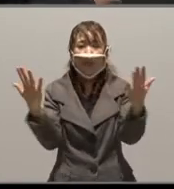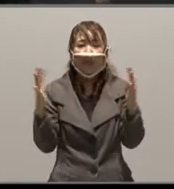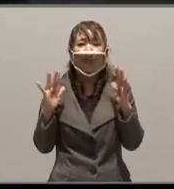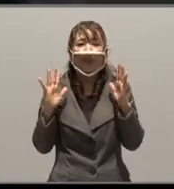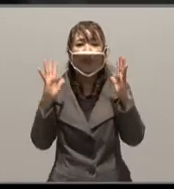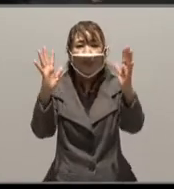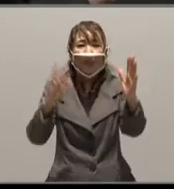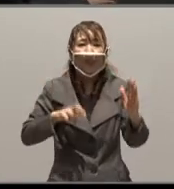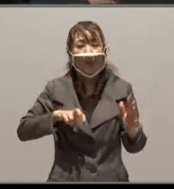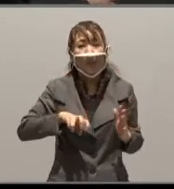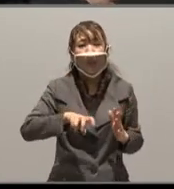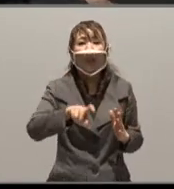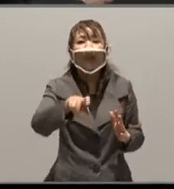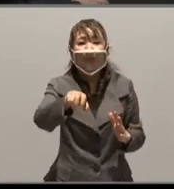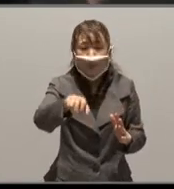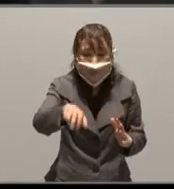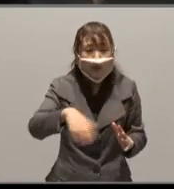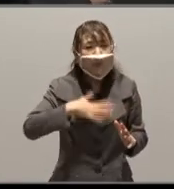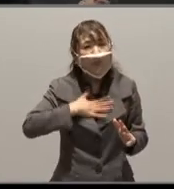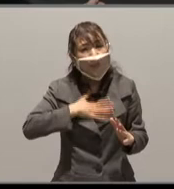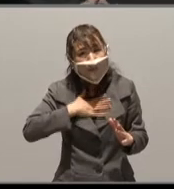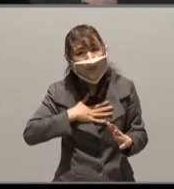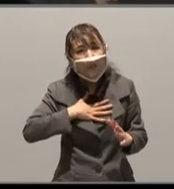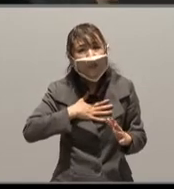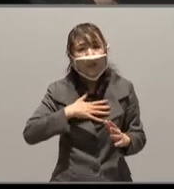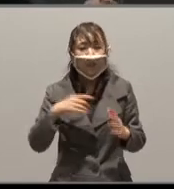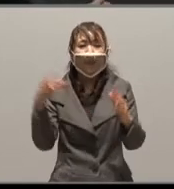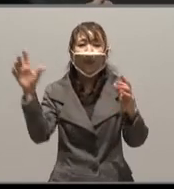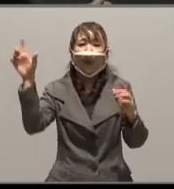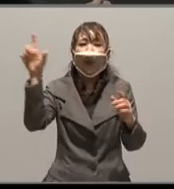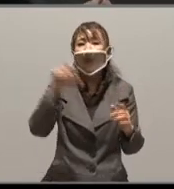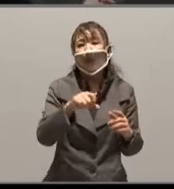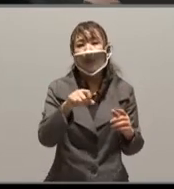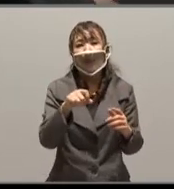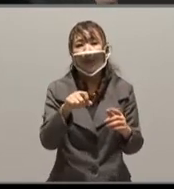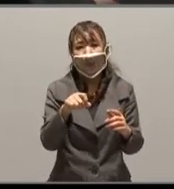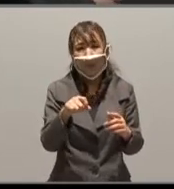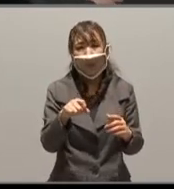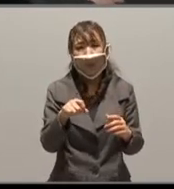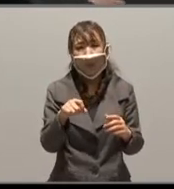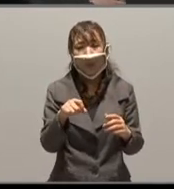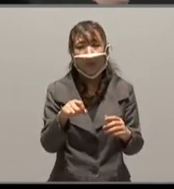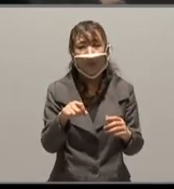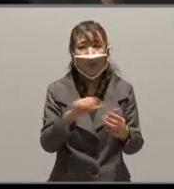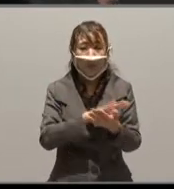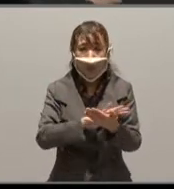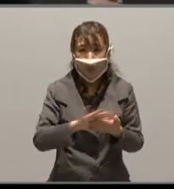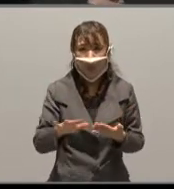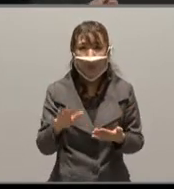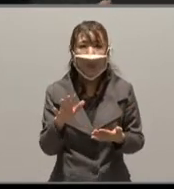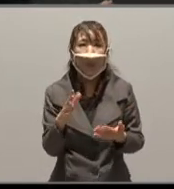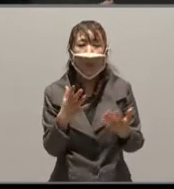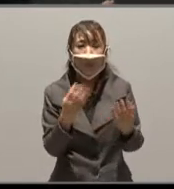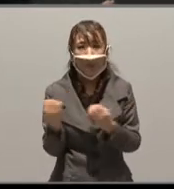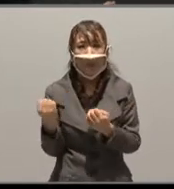depression patients. If you enjoy the forest bathing, these symptoms can be